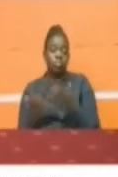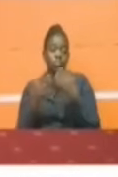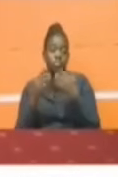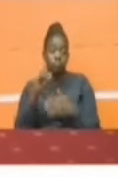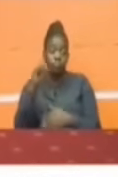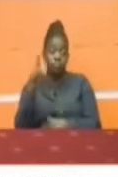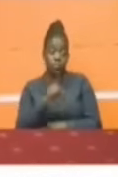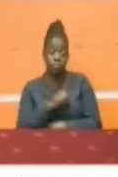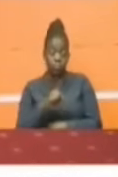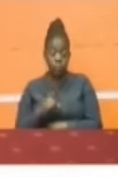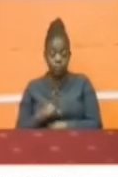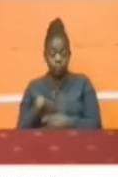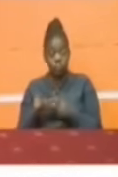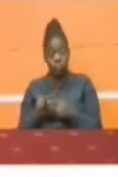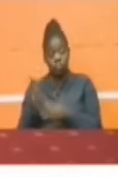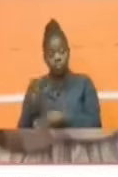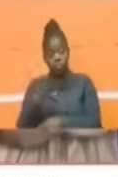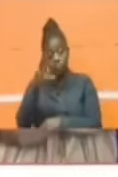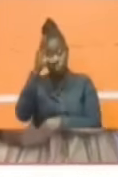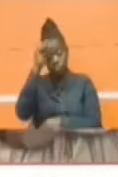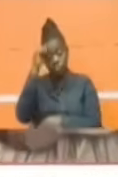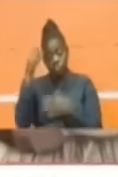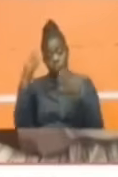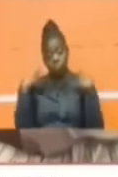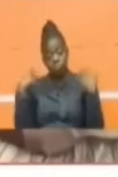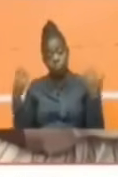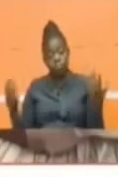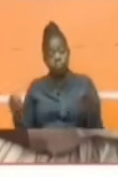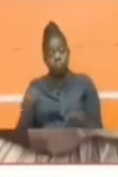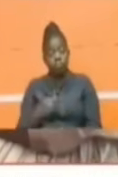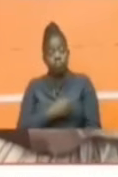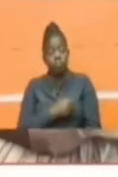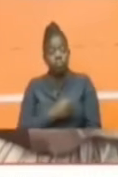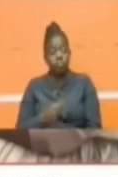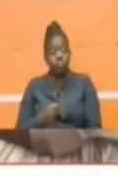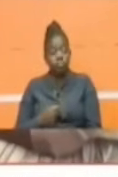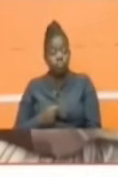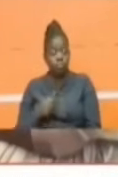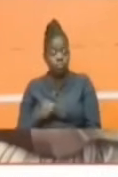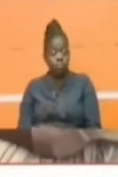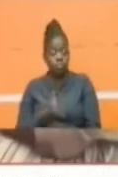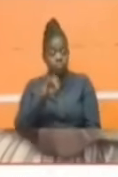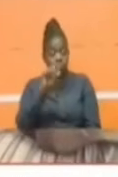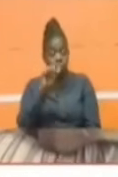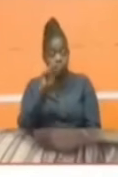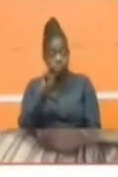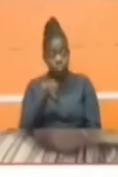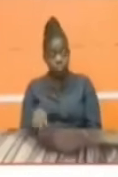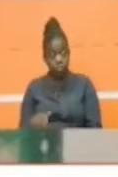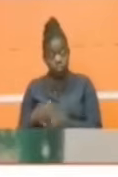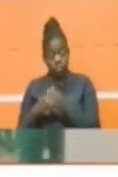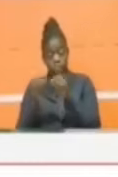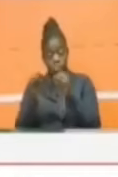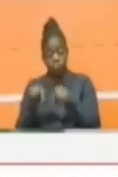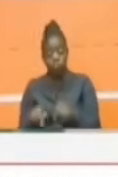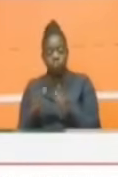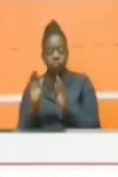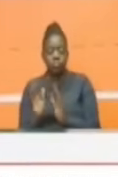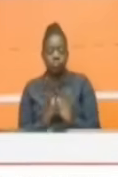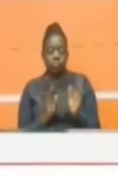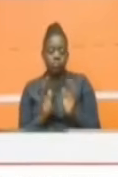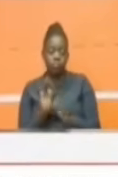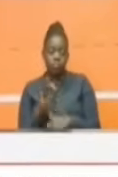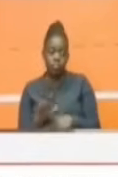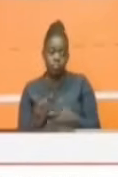Lady la minisa ebyenyigiriza n'ebyemizannyo Mama Jenti Kataha Museveni olw'okuwoma omutwe mu nteekateeka eno. It gives